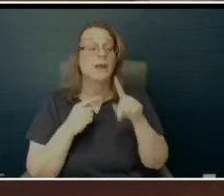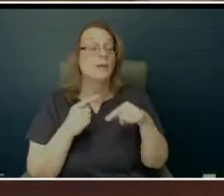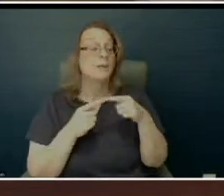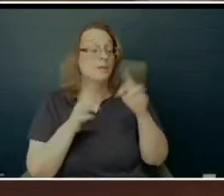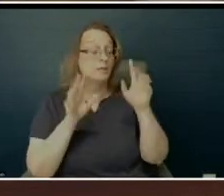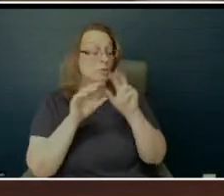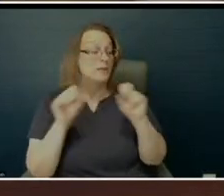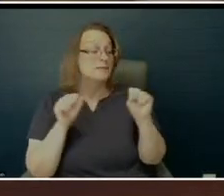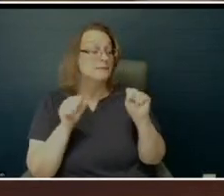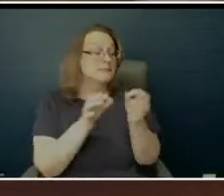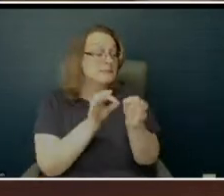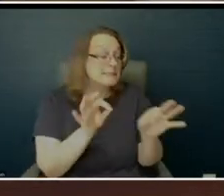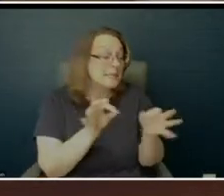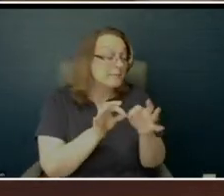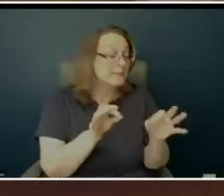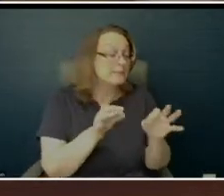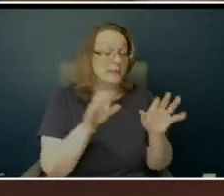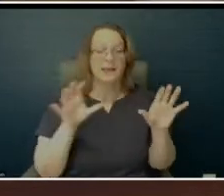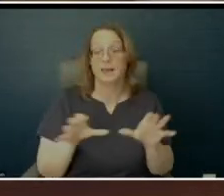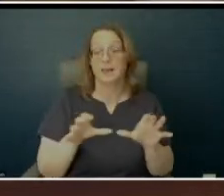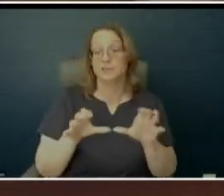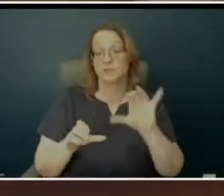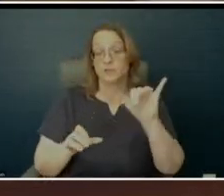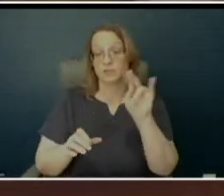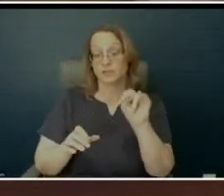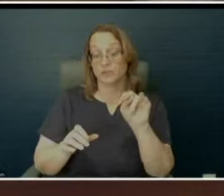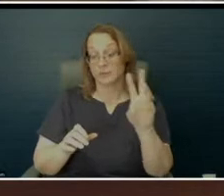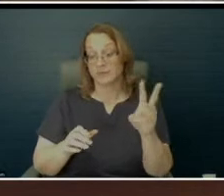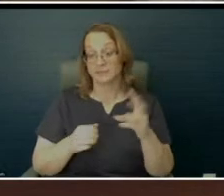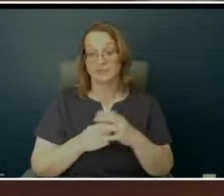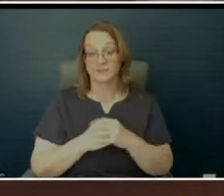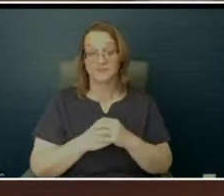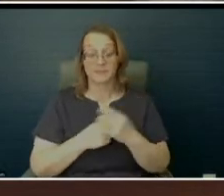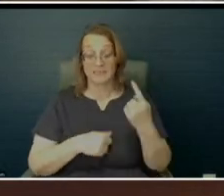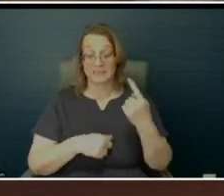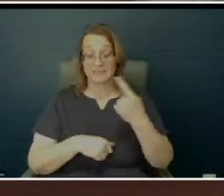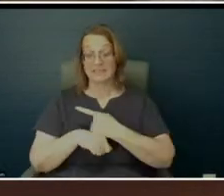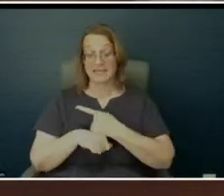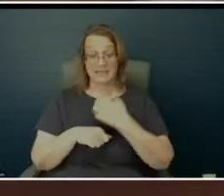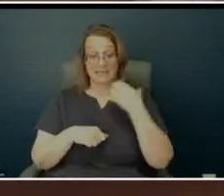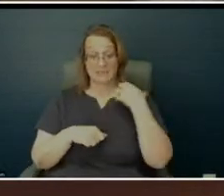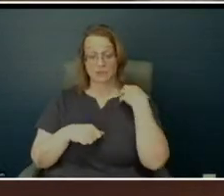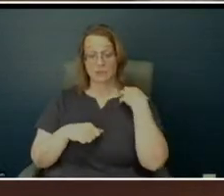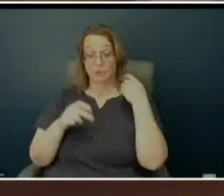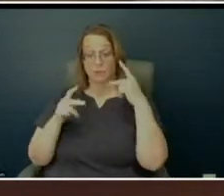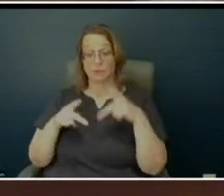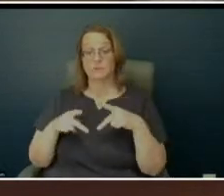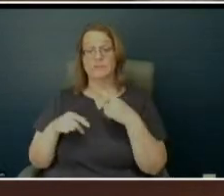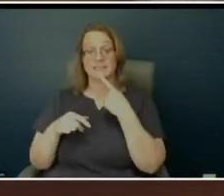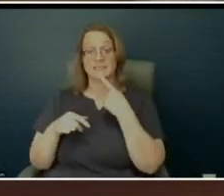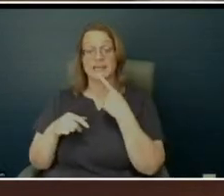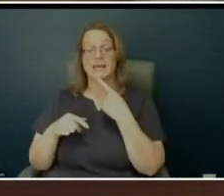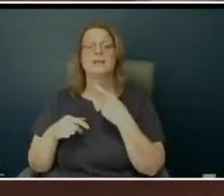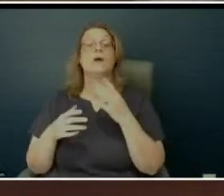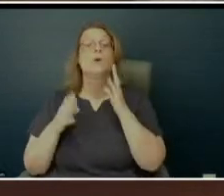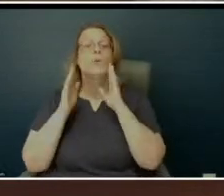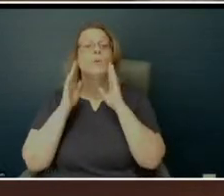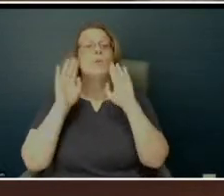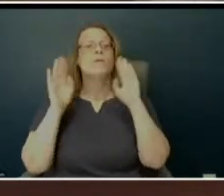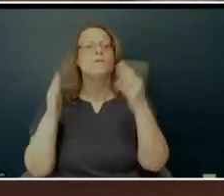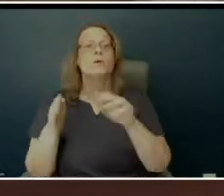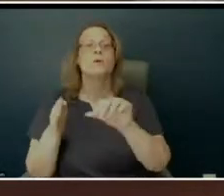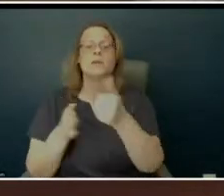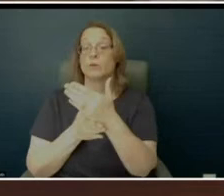6th. Today, as Chairman Thompson indicated, we turn to yet another element of the President's effort to overturn